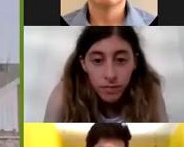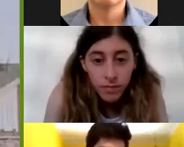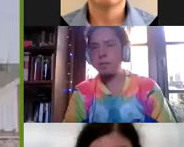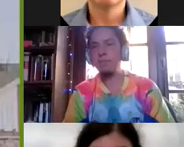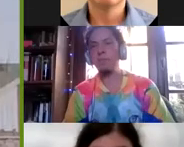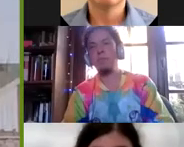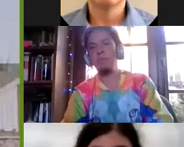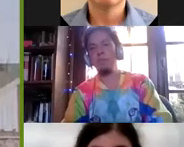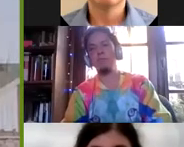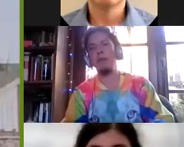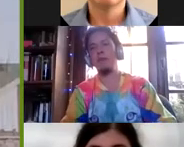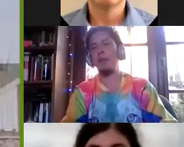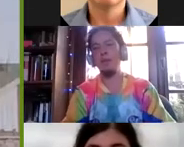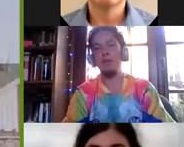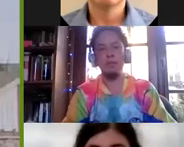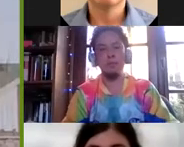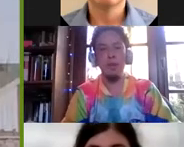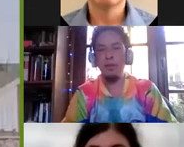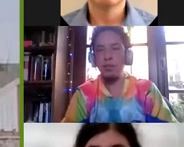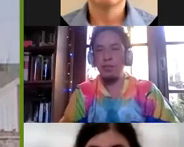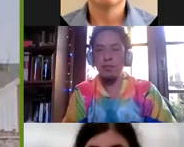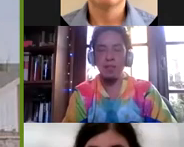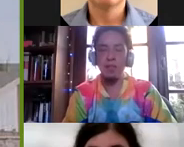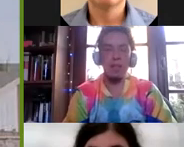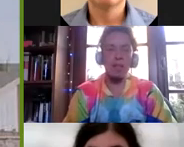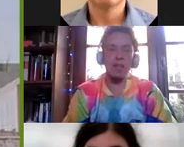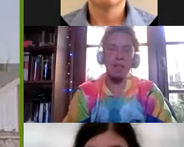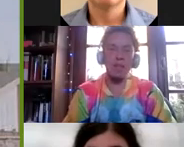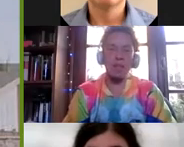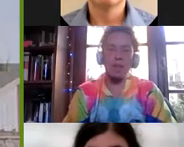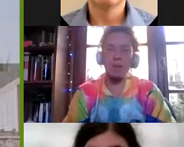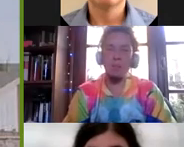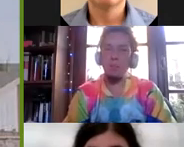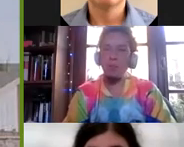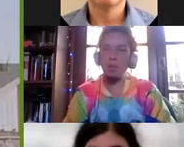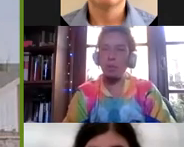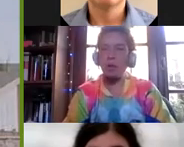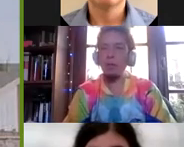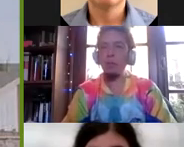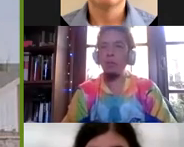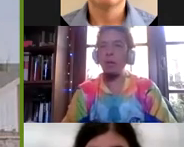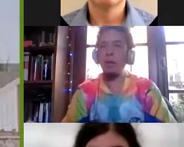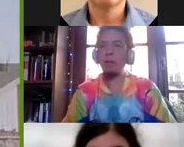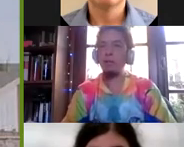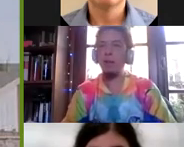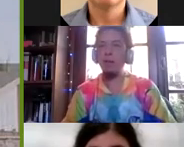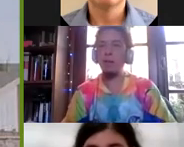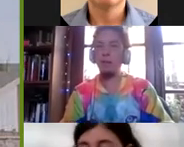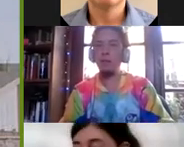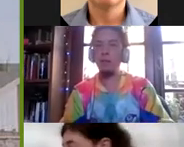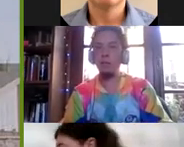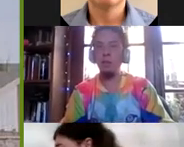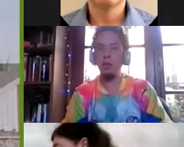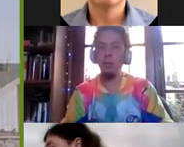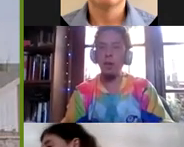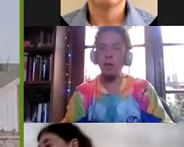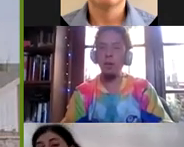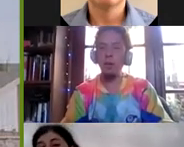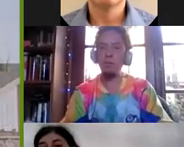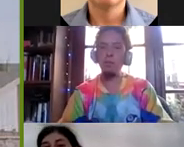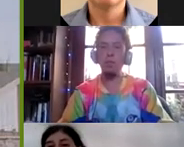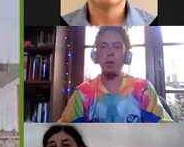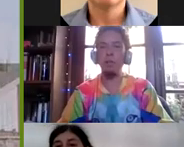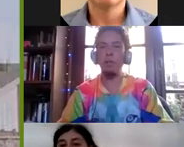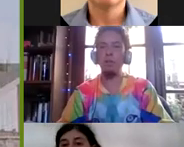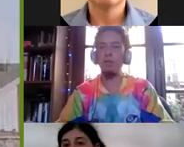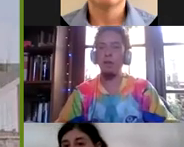Buenos días, buenas tardes, buenas noches. Good morning, good afternoon, or good evening. We